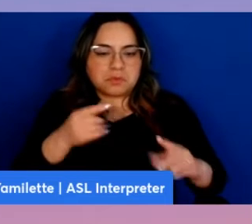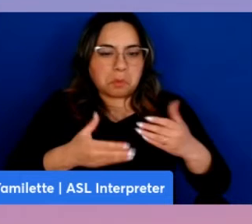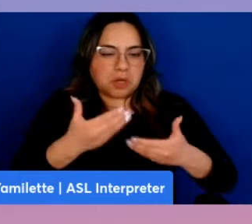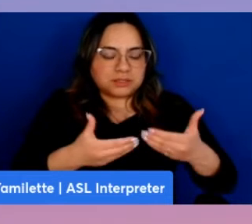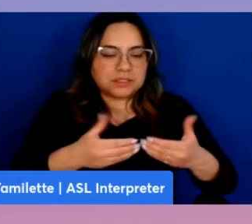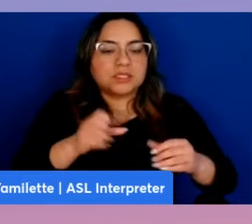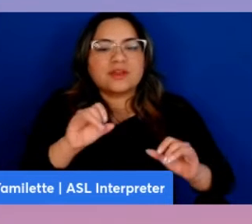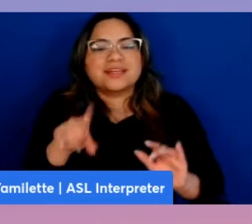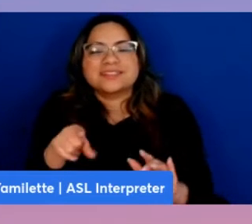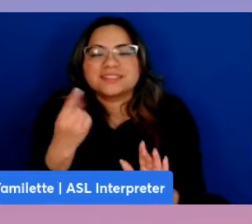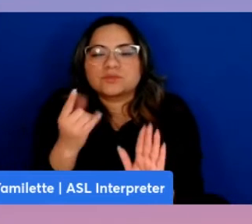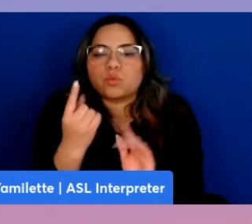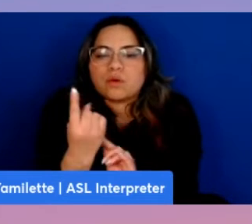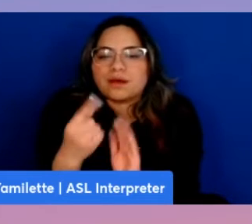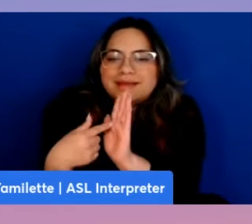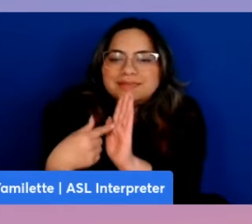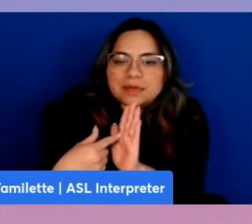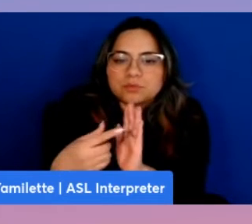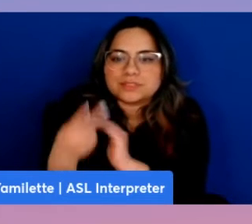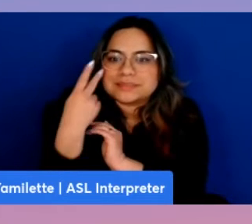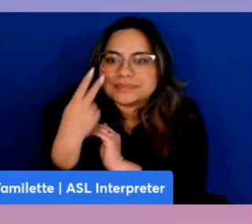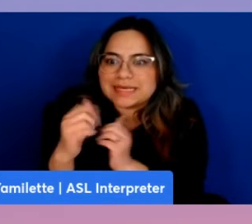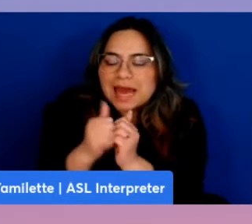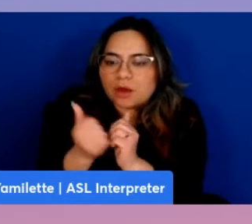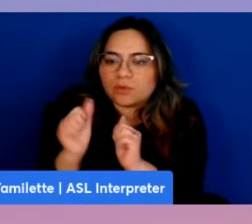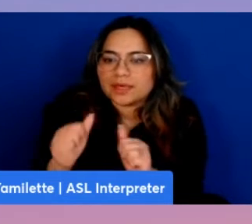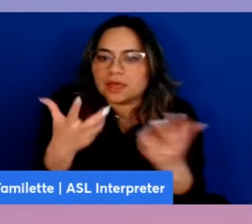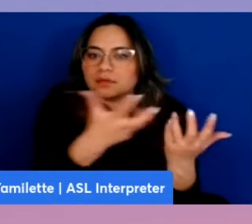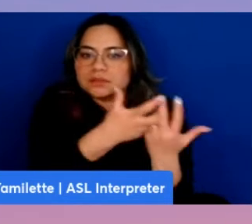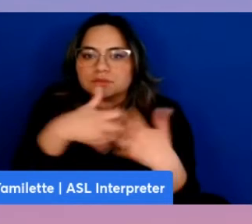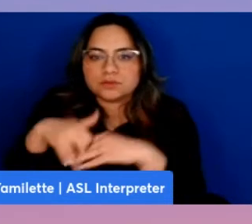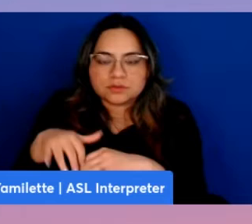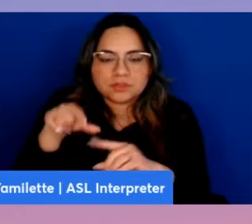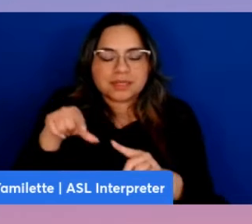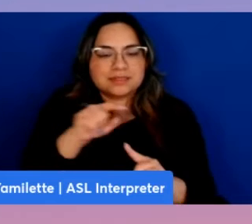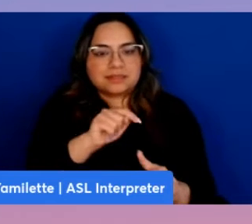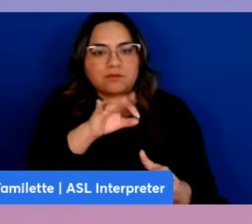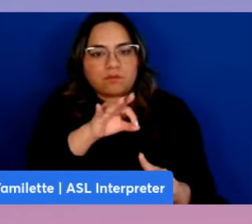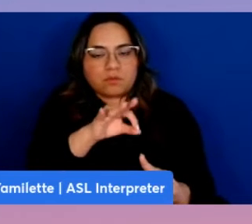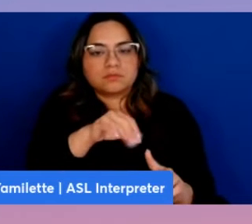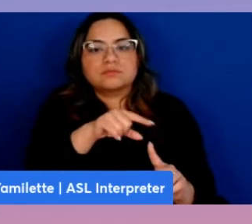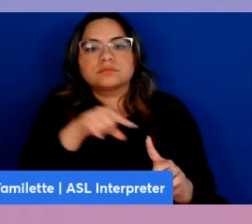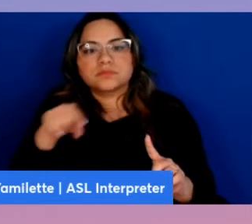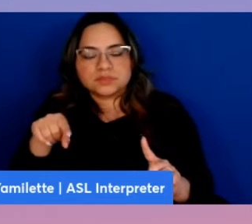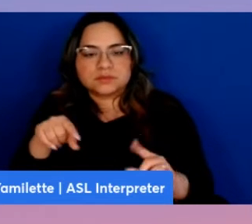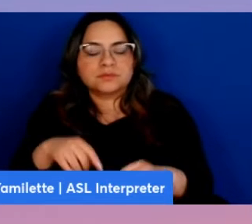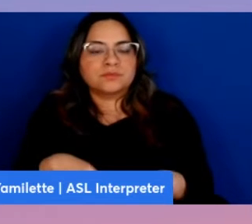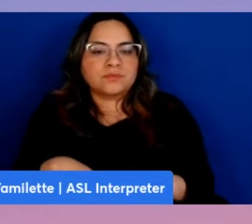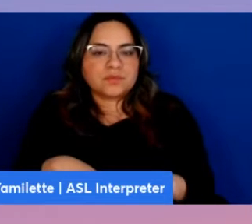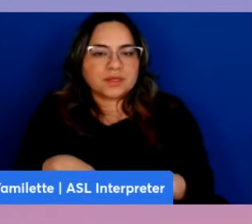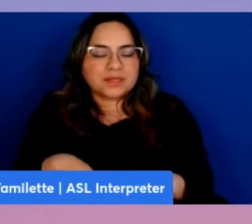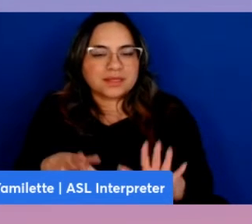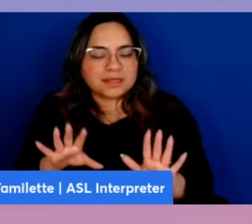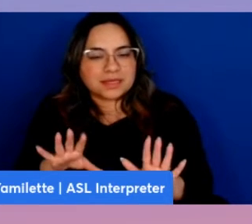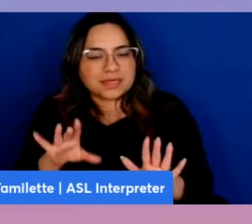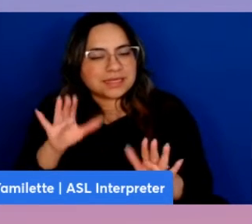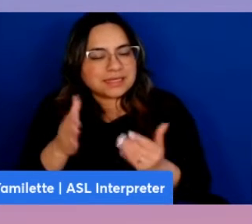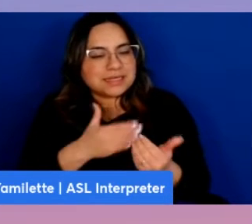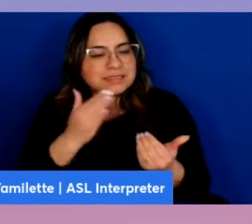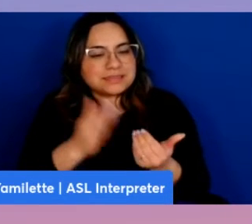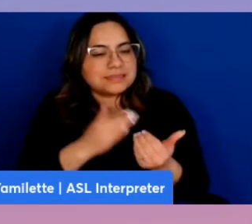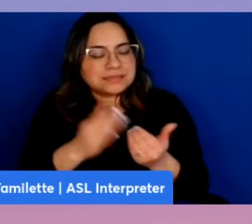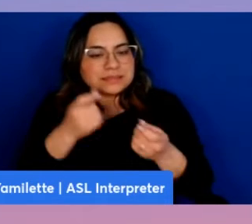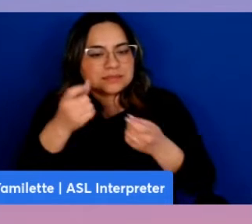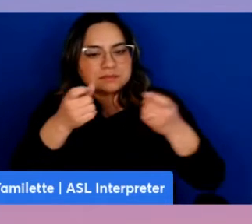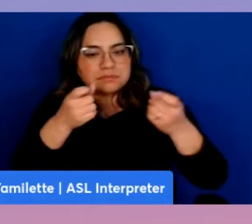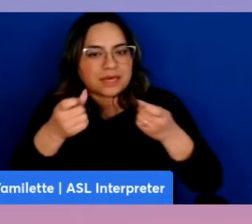so we can see how we can integrate Ansible and Terraform. This could be easily be a managed service like HD Insights